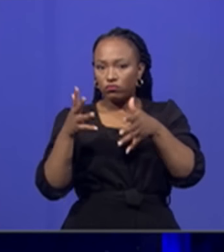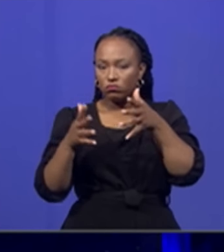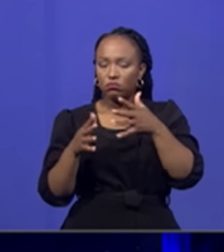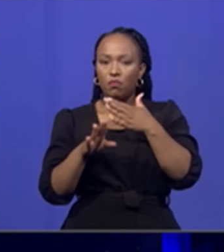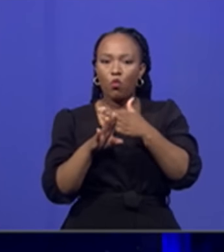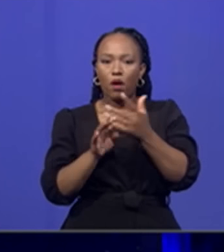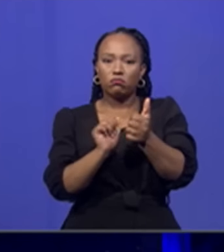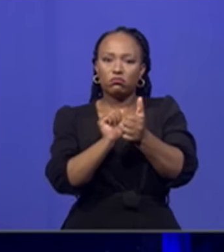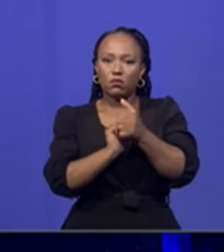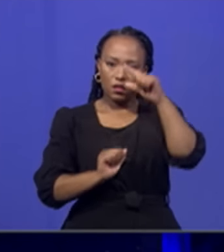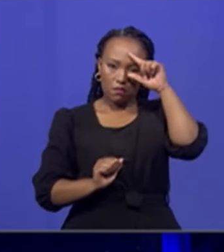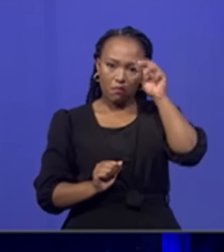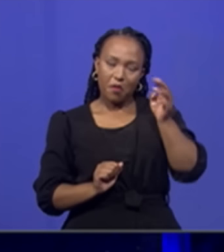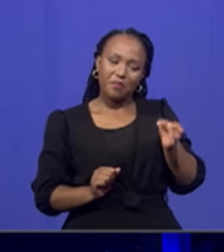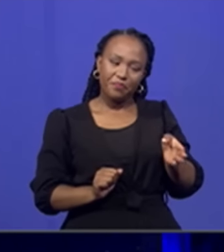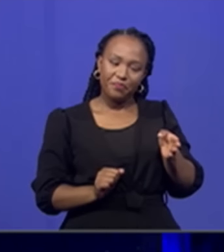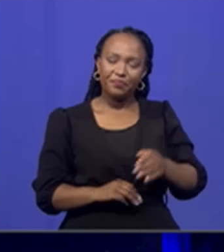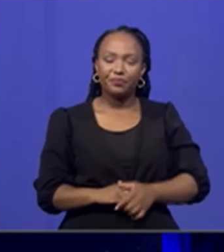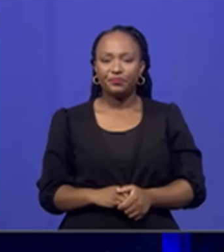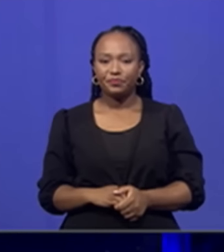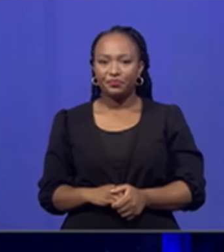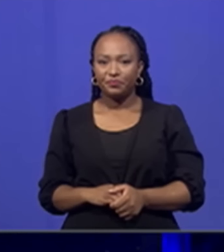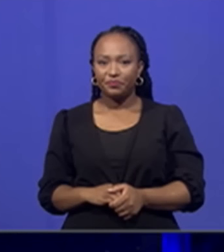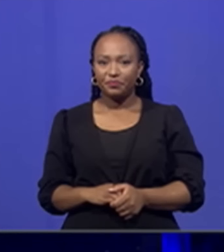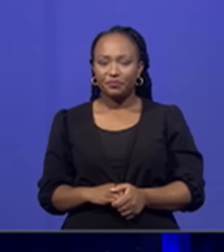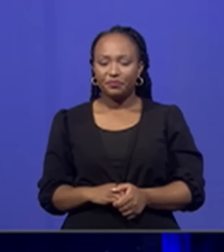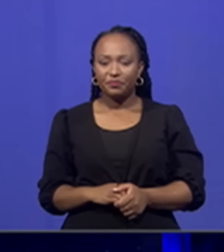mosebetsi mmoho e leng Mphotime.